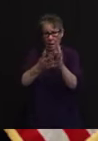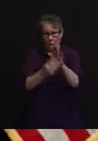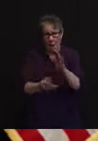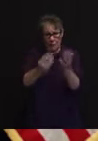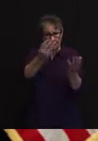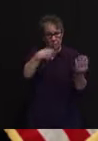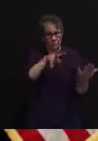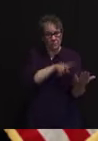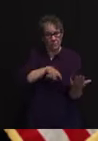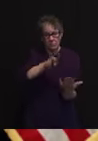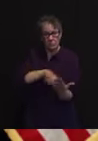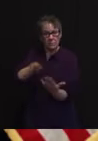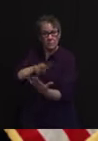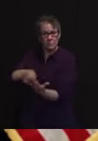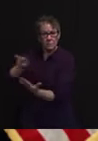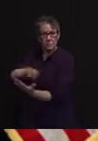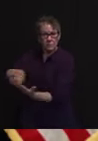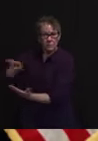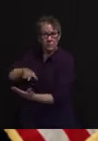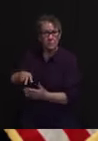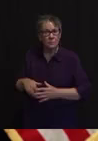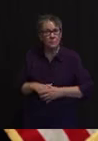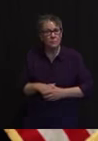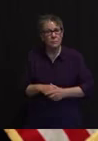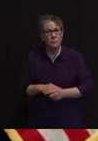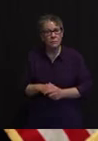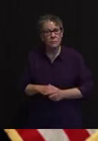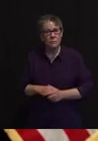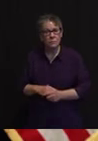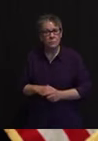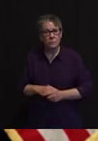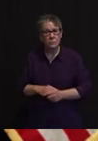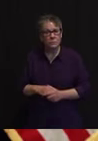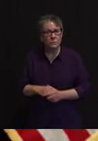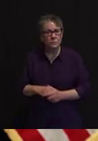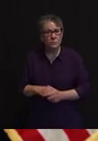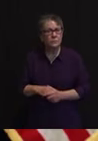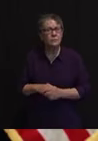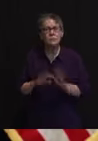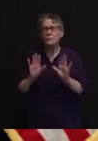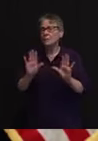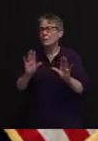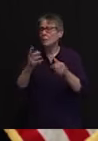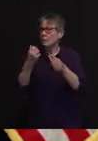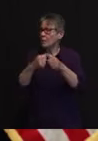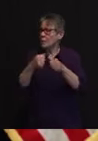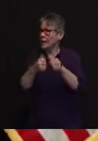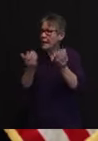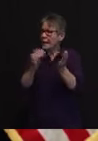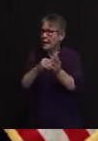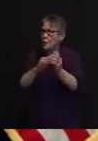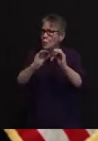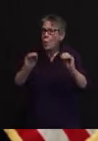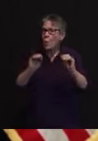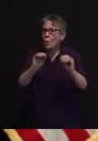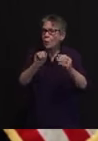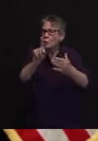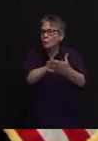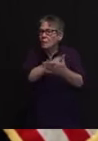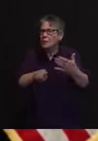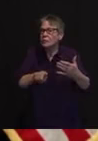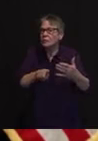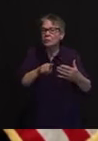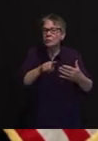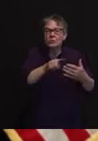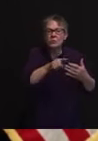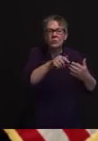means? I understand no bias, no discrimination, but if a situation arises where, two people come in and